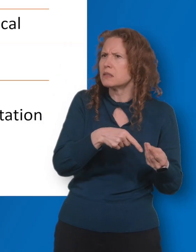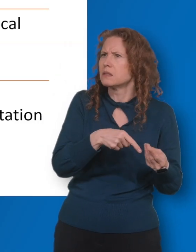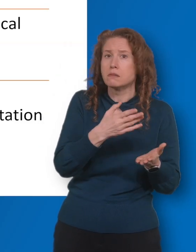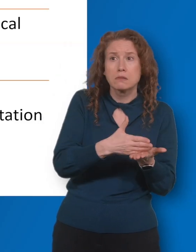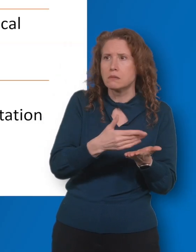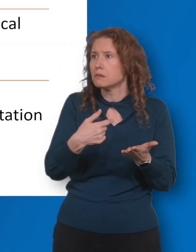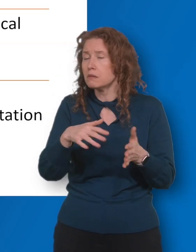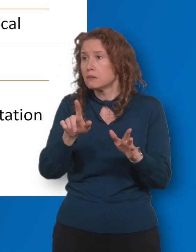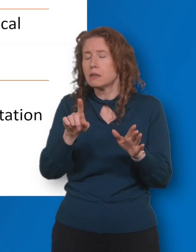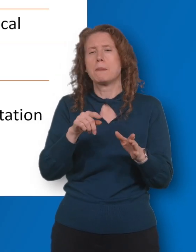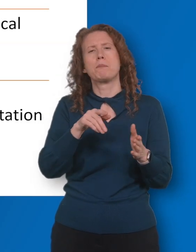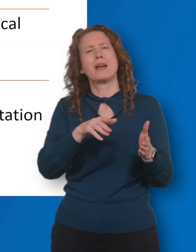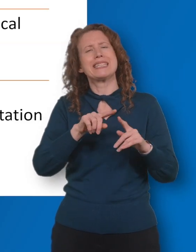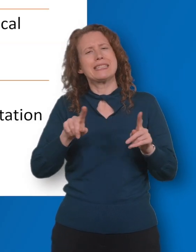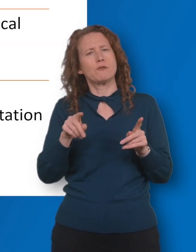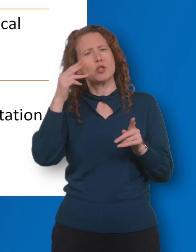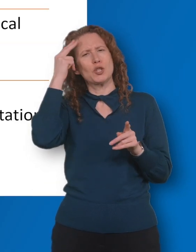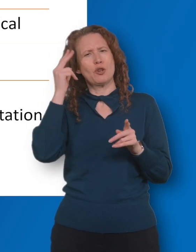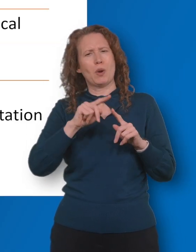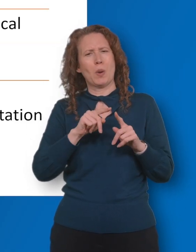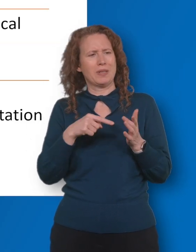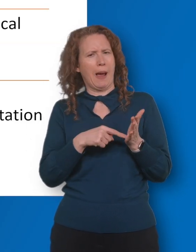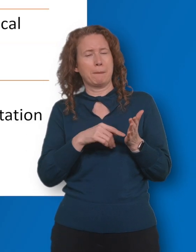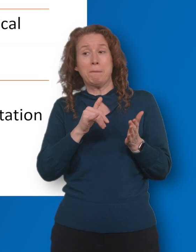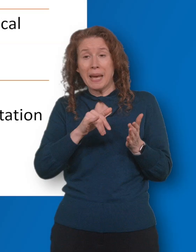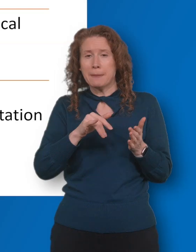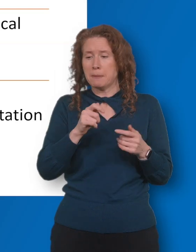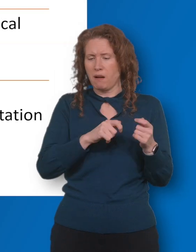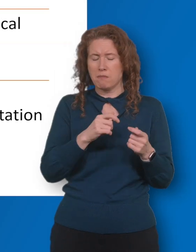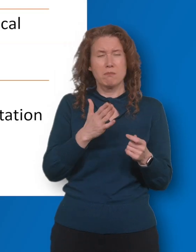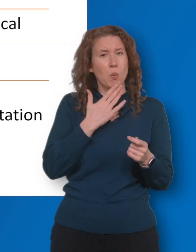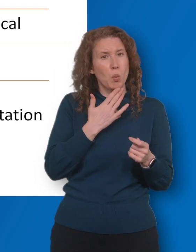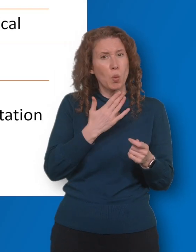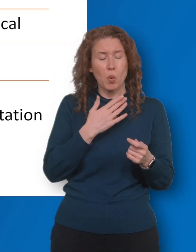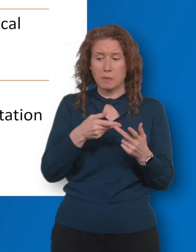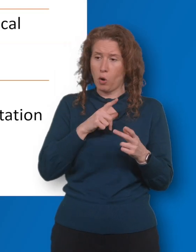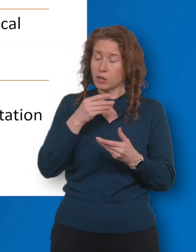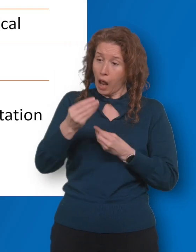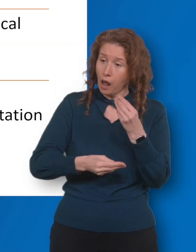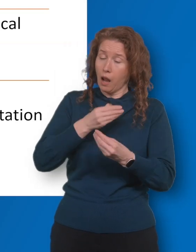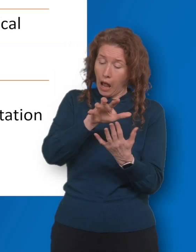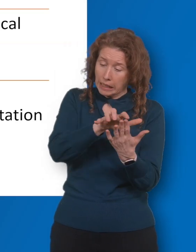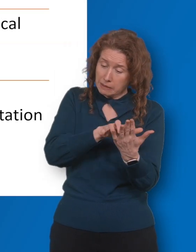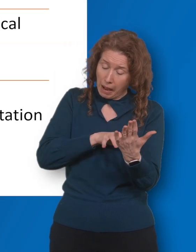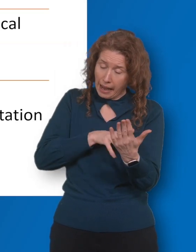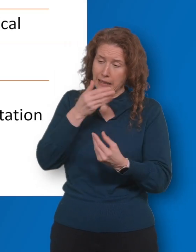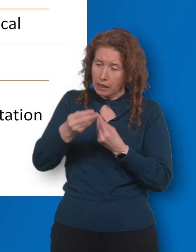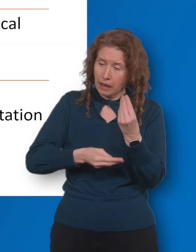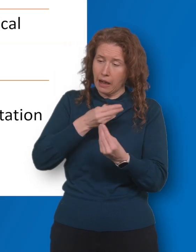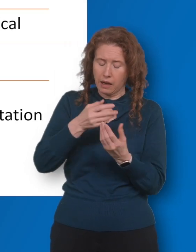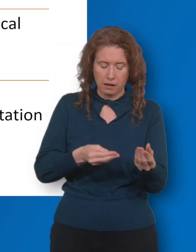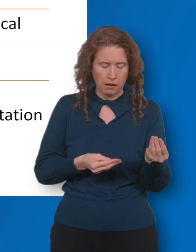somebody with a very different neurotype might get bored with long explanations. And again, there's always